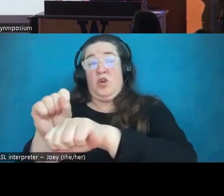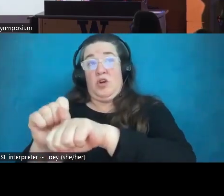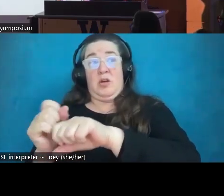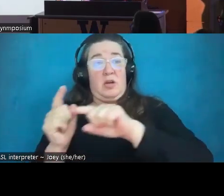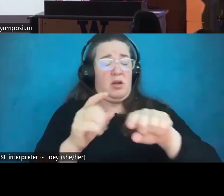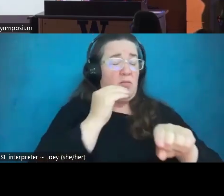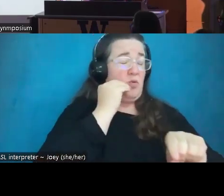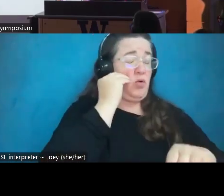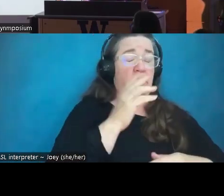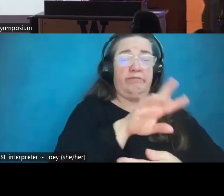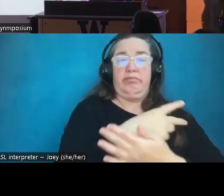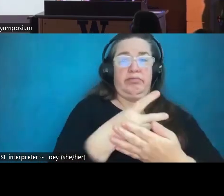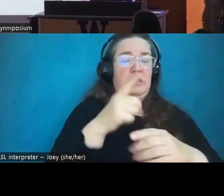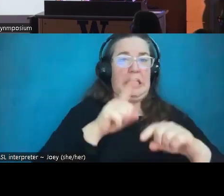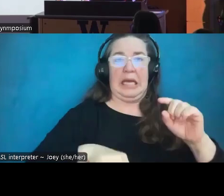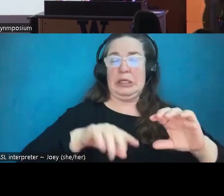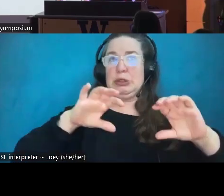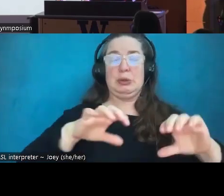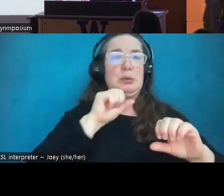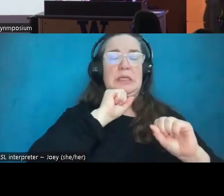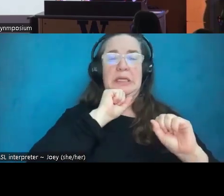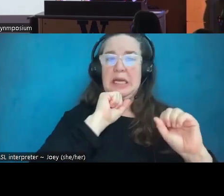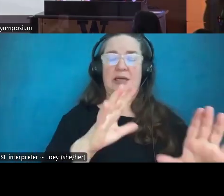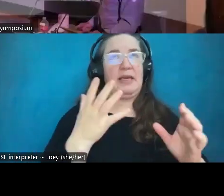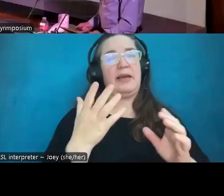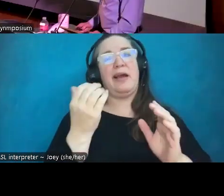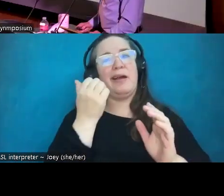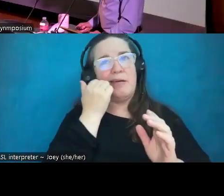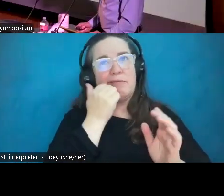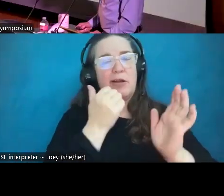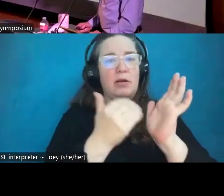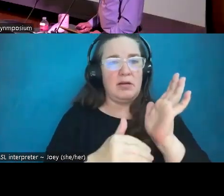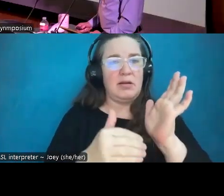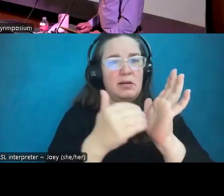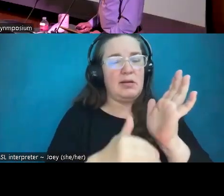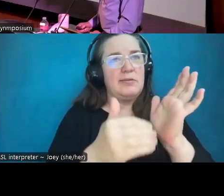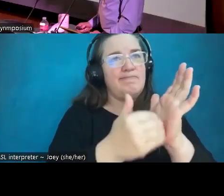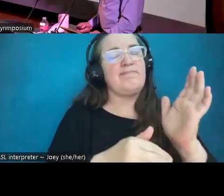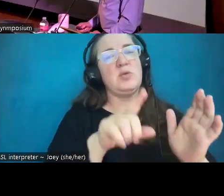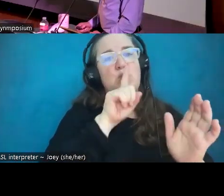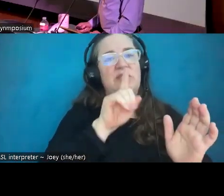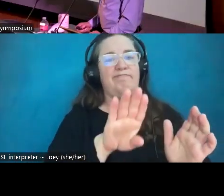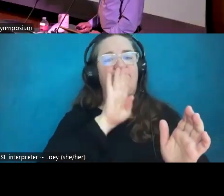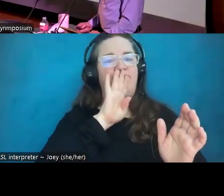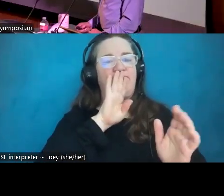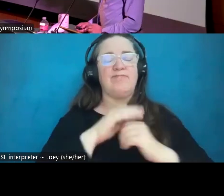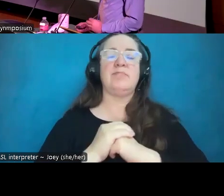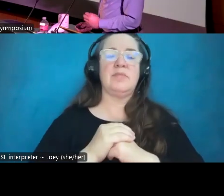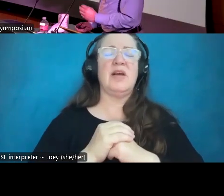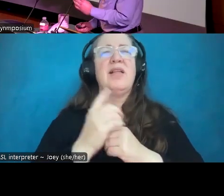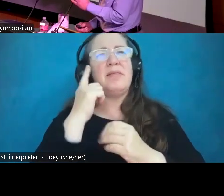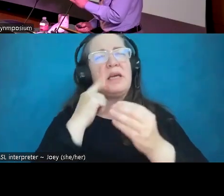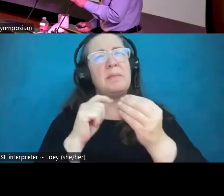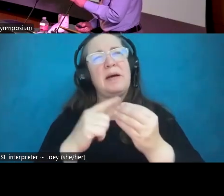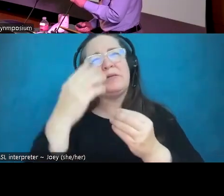And it's day after day. It's very discouraging. Think of sleep disorders, again, like just sort of take a